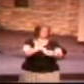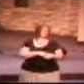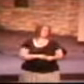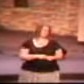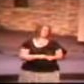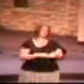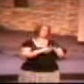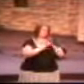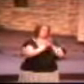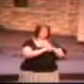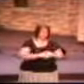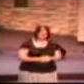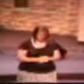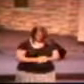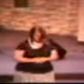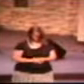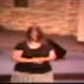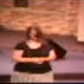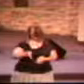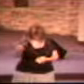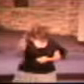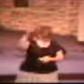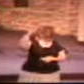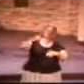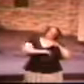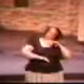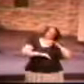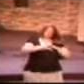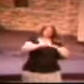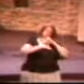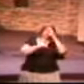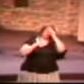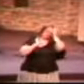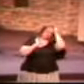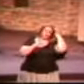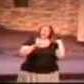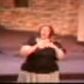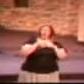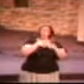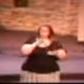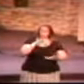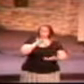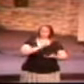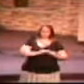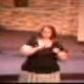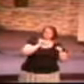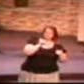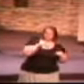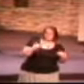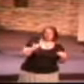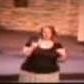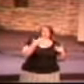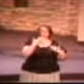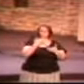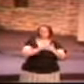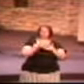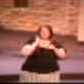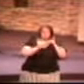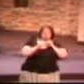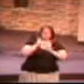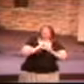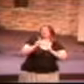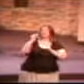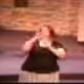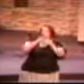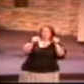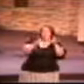Let me pray. God, fill us up in ways that we are lacking. Give me the good gifts of story, of